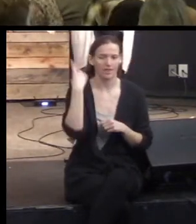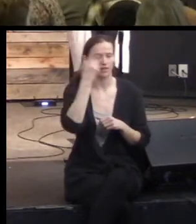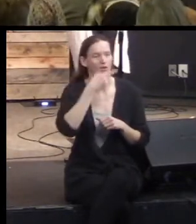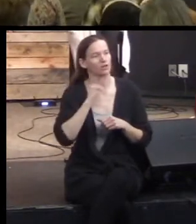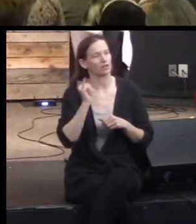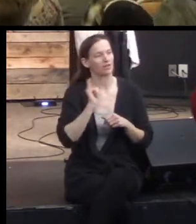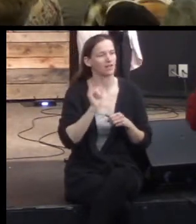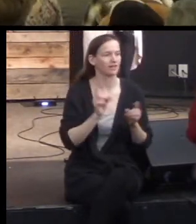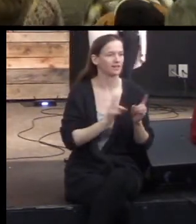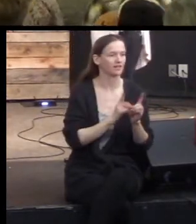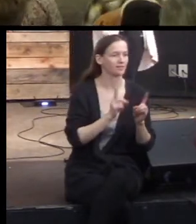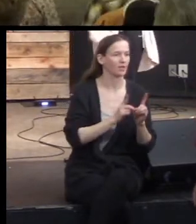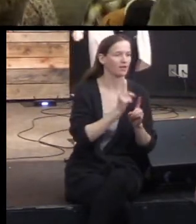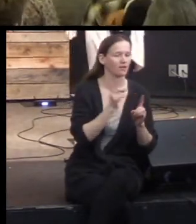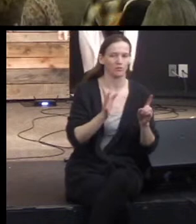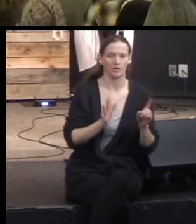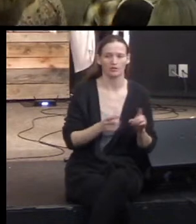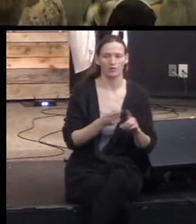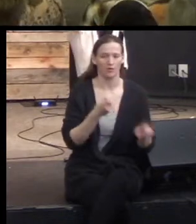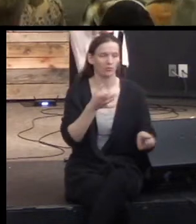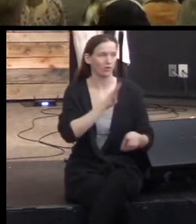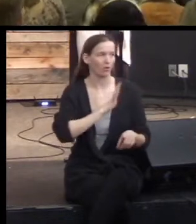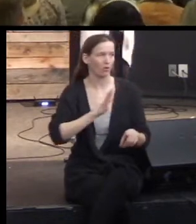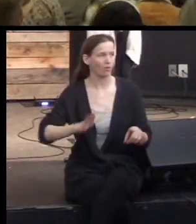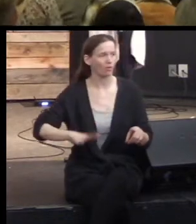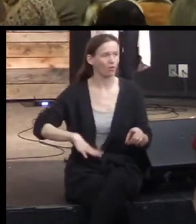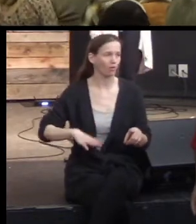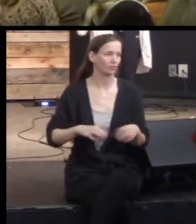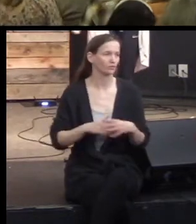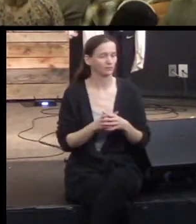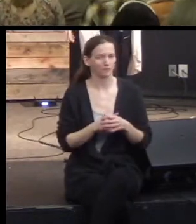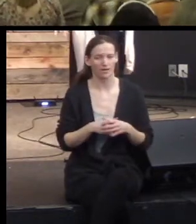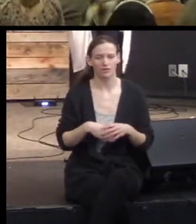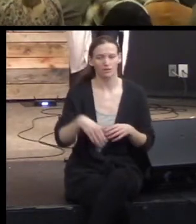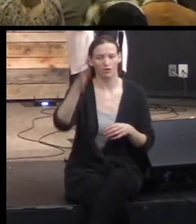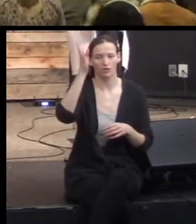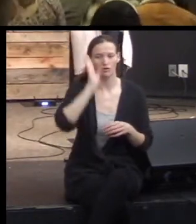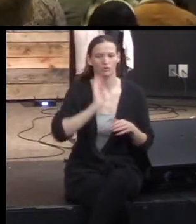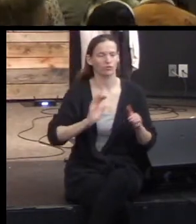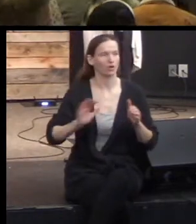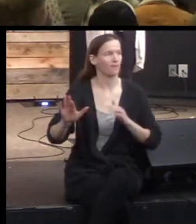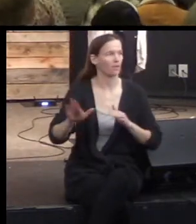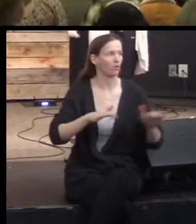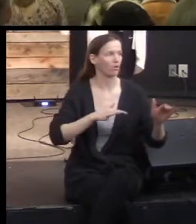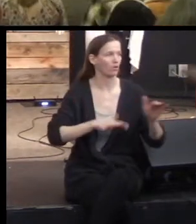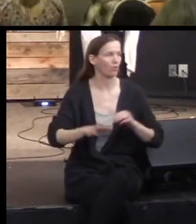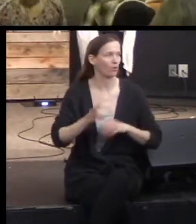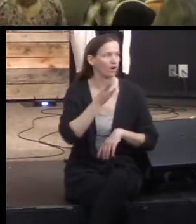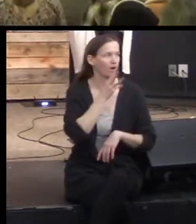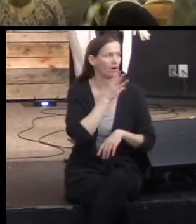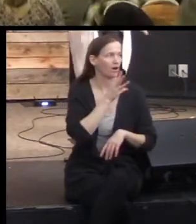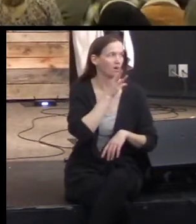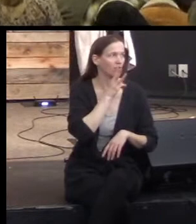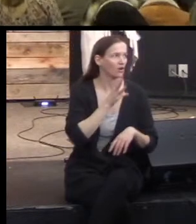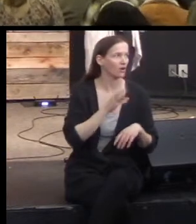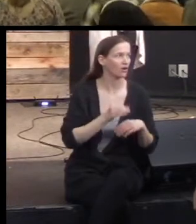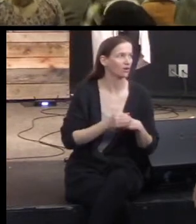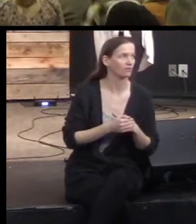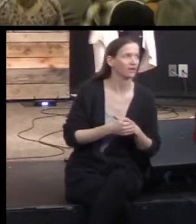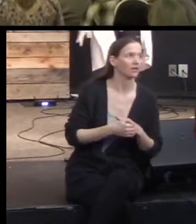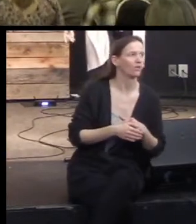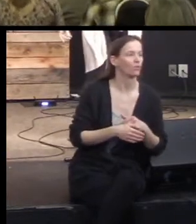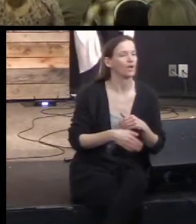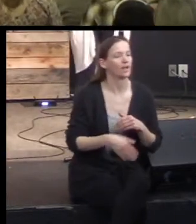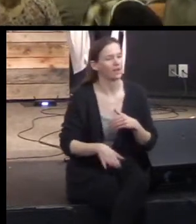look disciples of Christ, I'm told. God's gonna trouble the water. Oh,